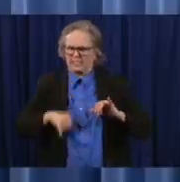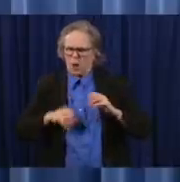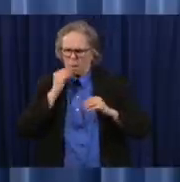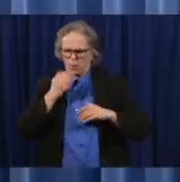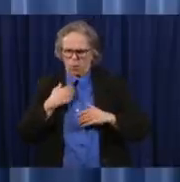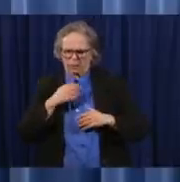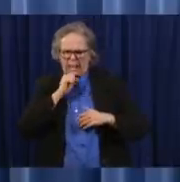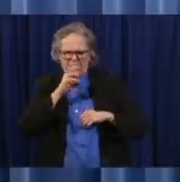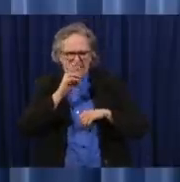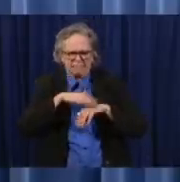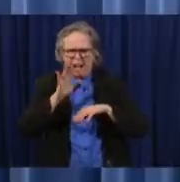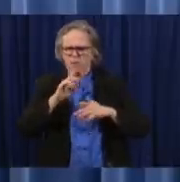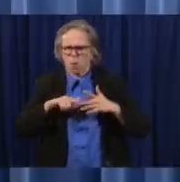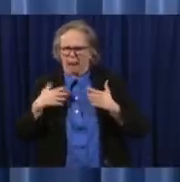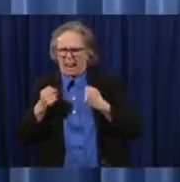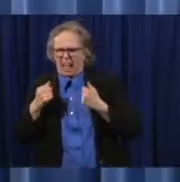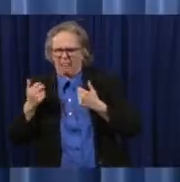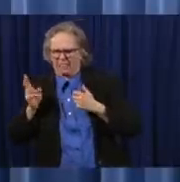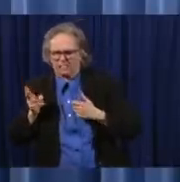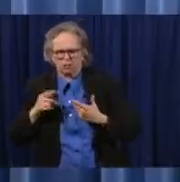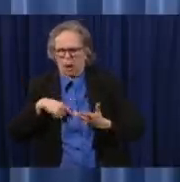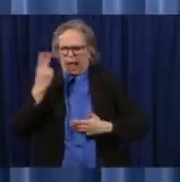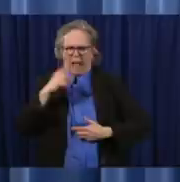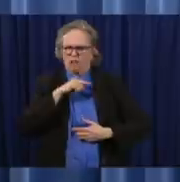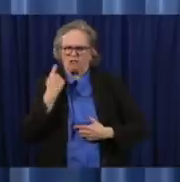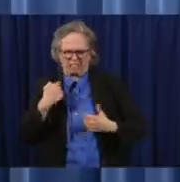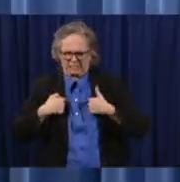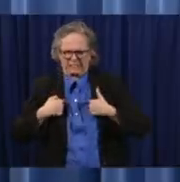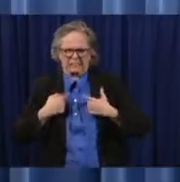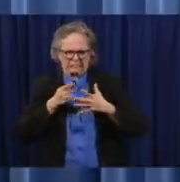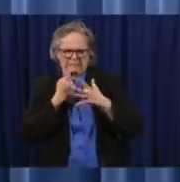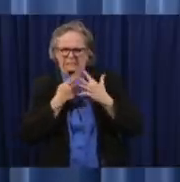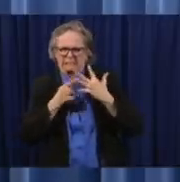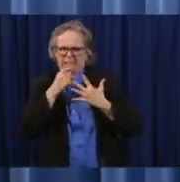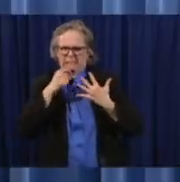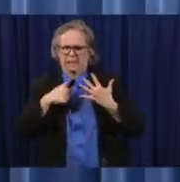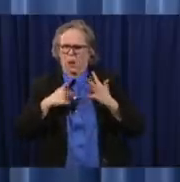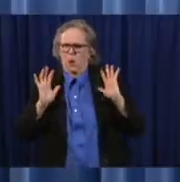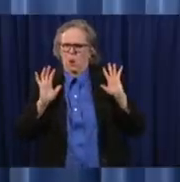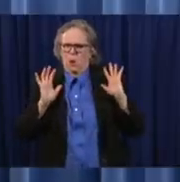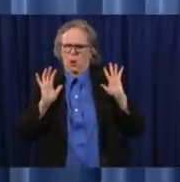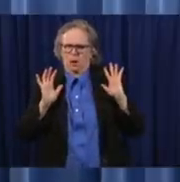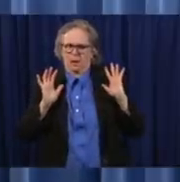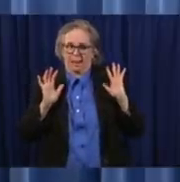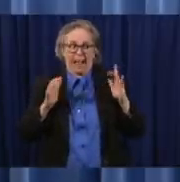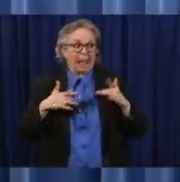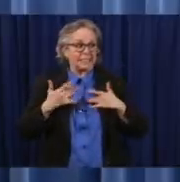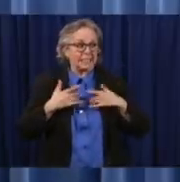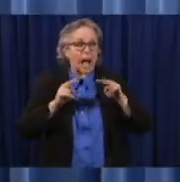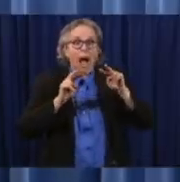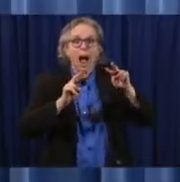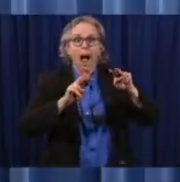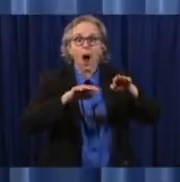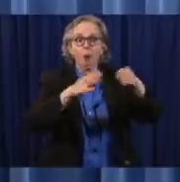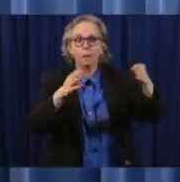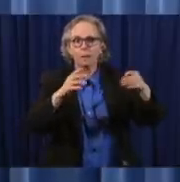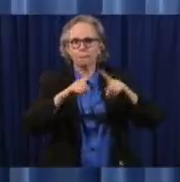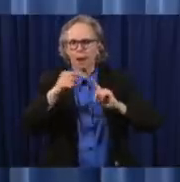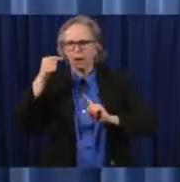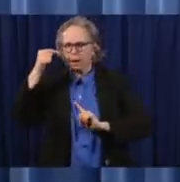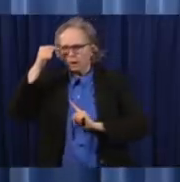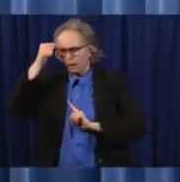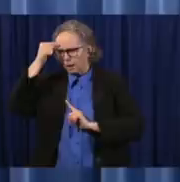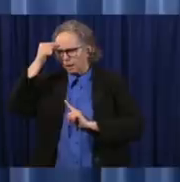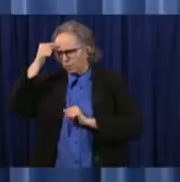because it's really a high risk. So again, it comes back to each one of us assessing